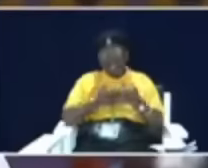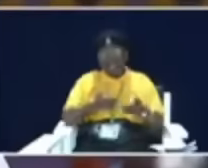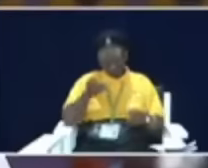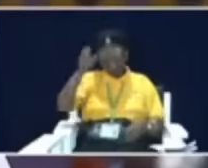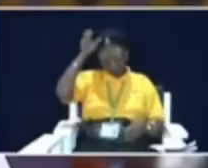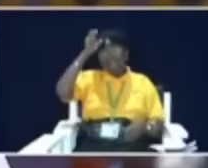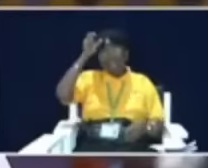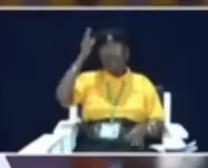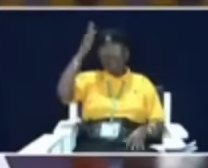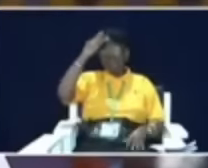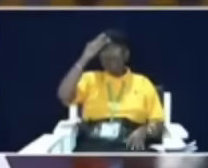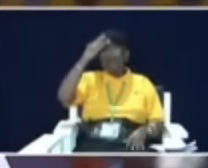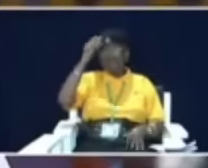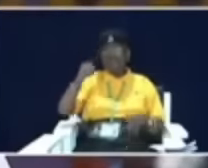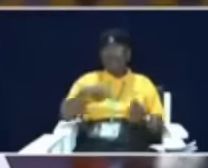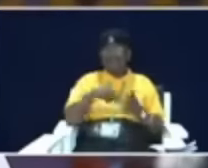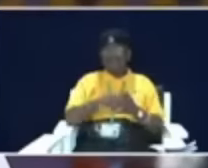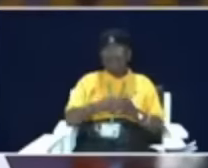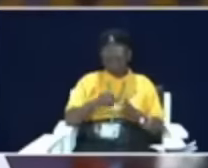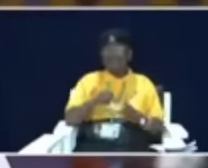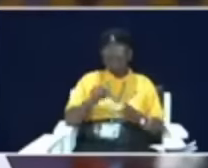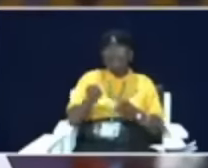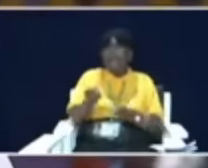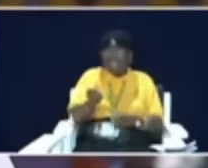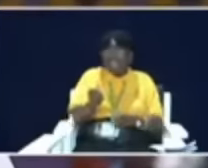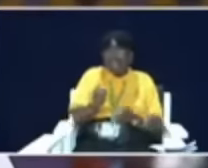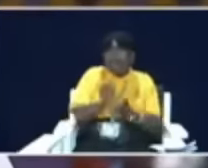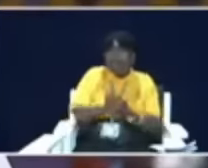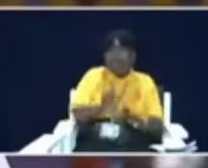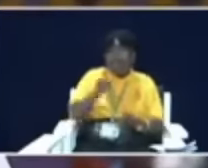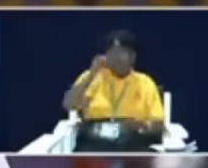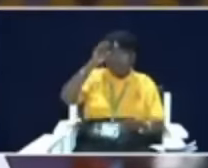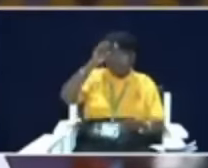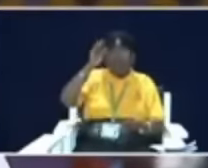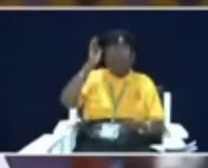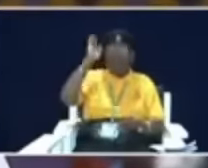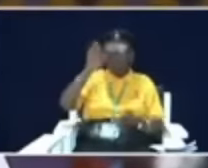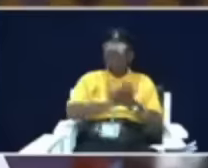This little boy is going to become a king.